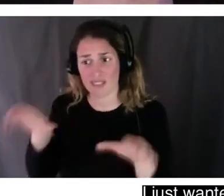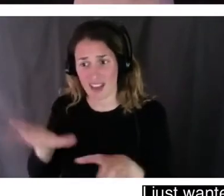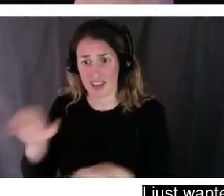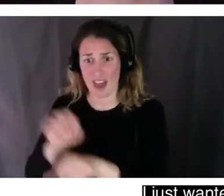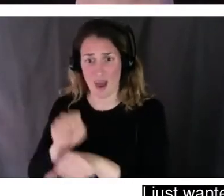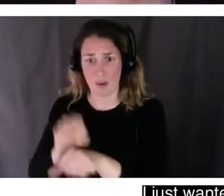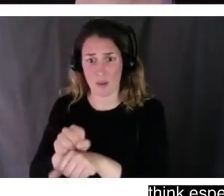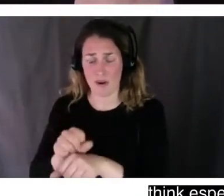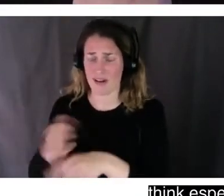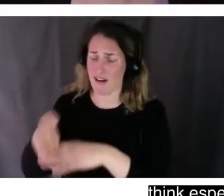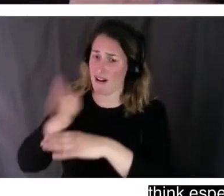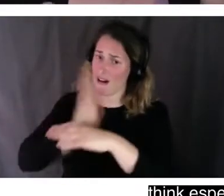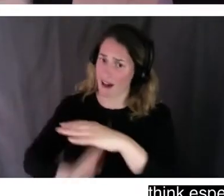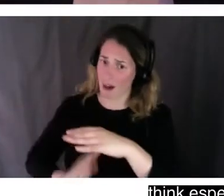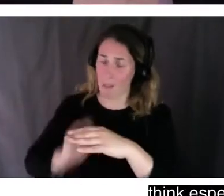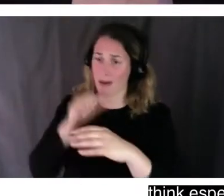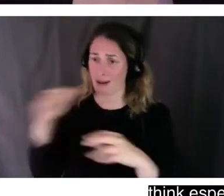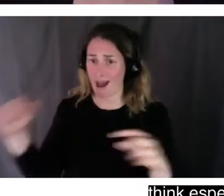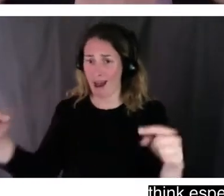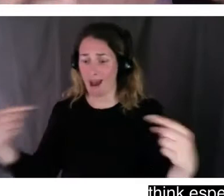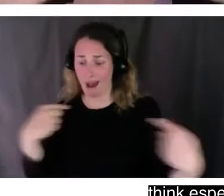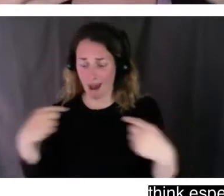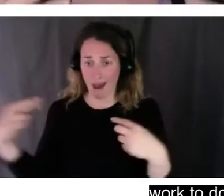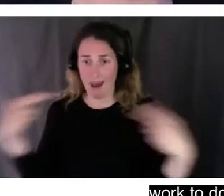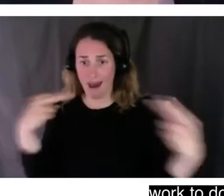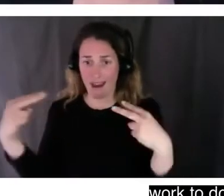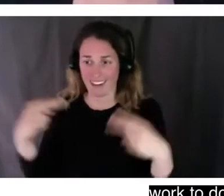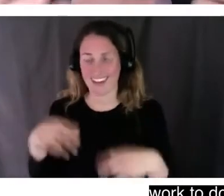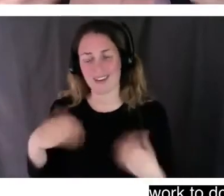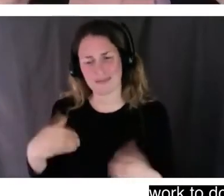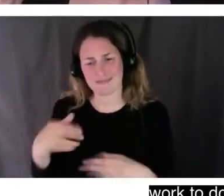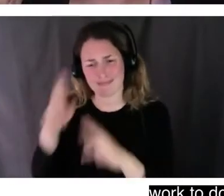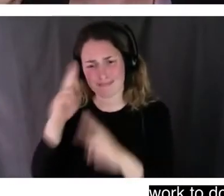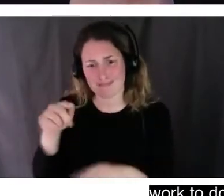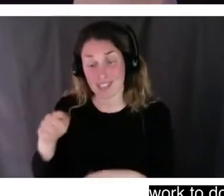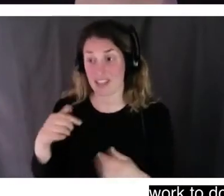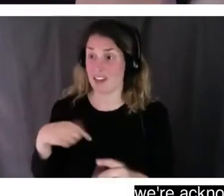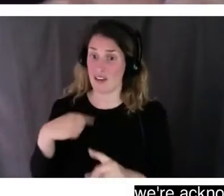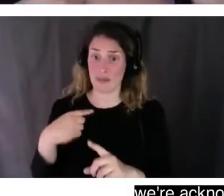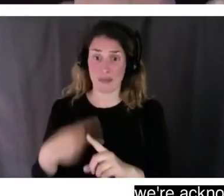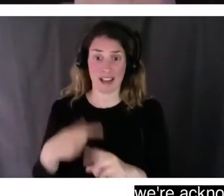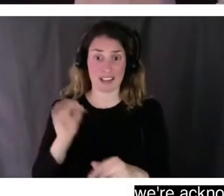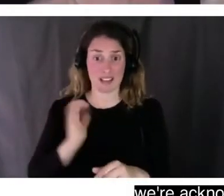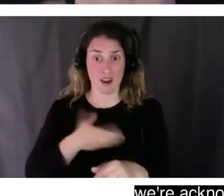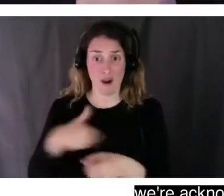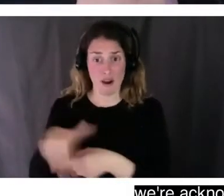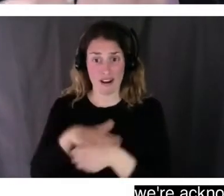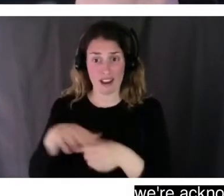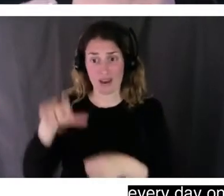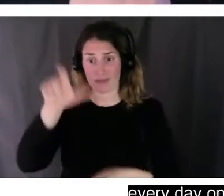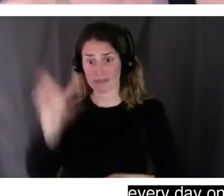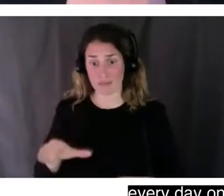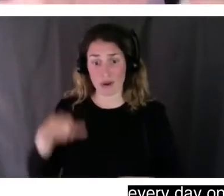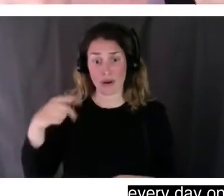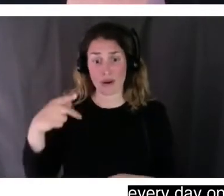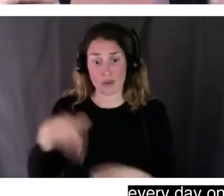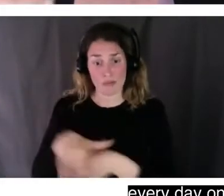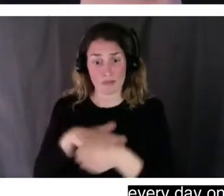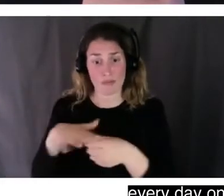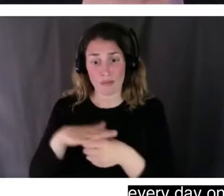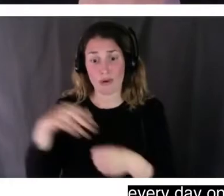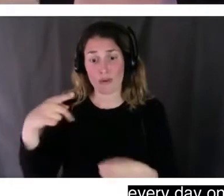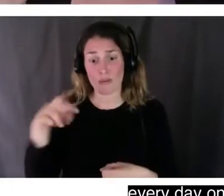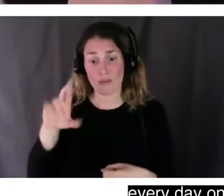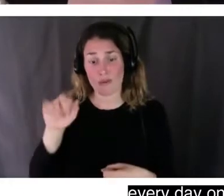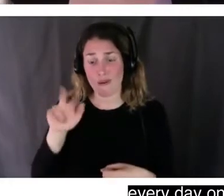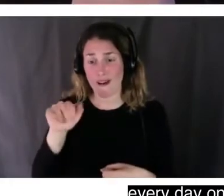wanted to acknowledge it because I think, especially in our province, we have work to do. And I want to make sure that we're acknowledging the work is being done every day on the